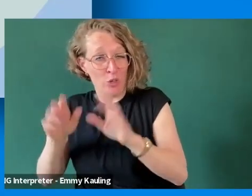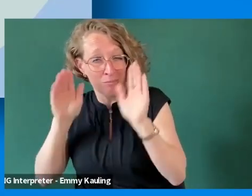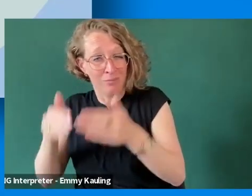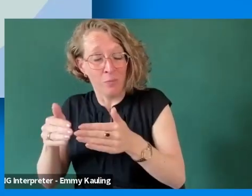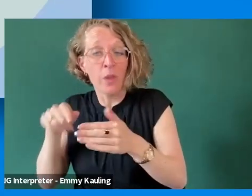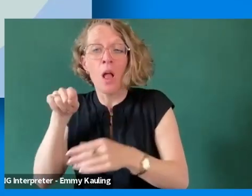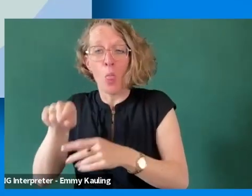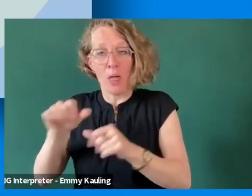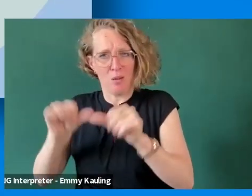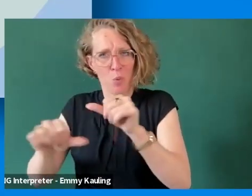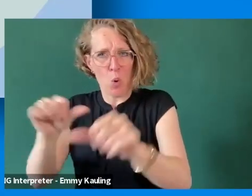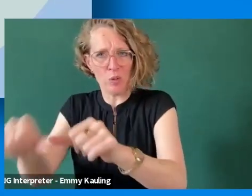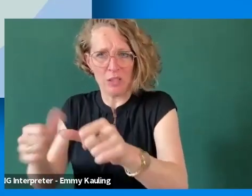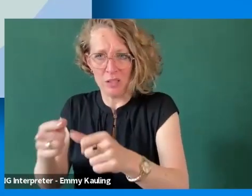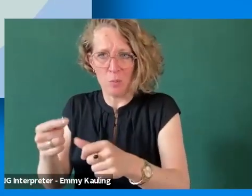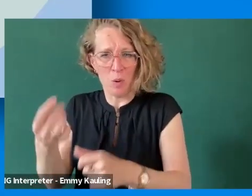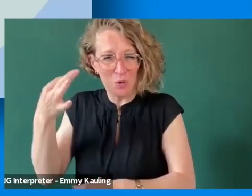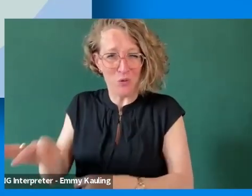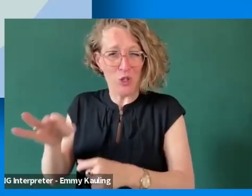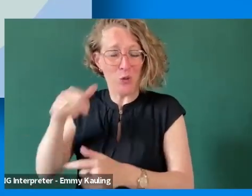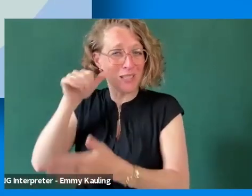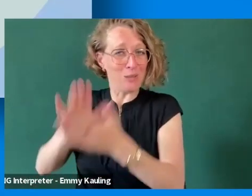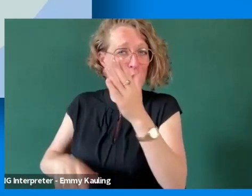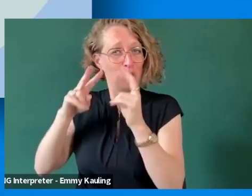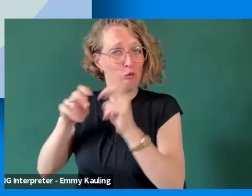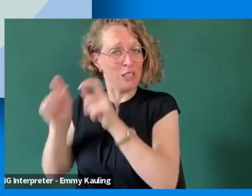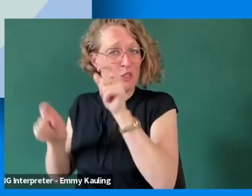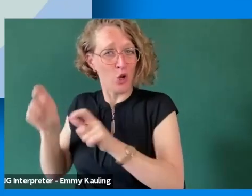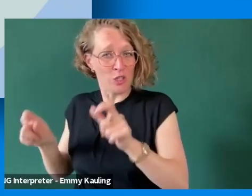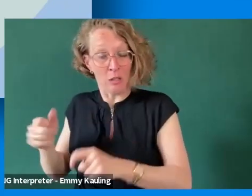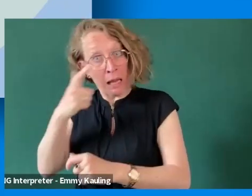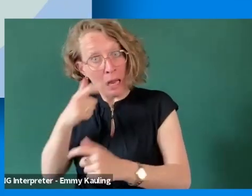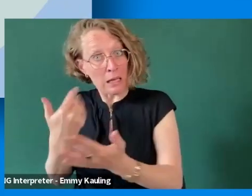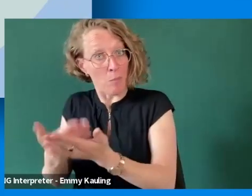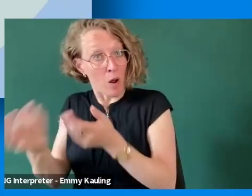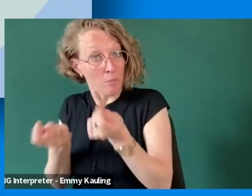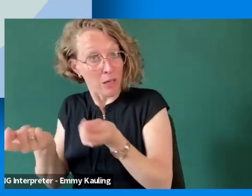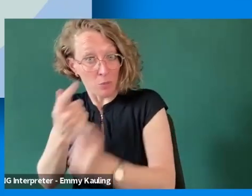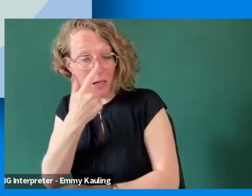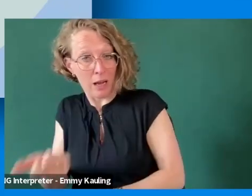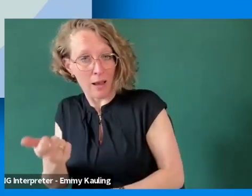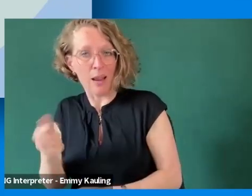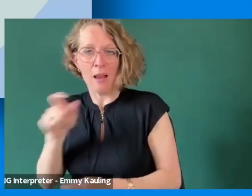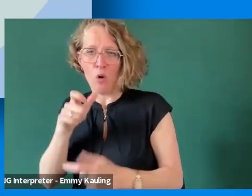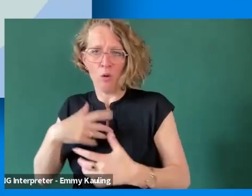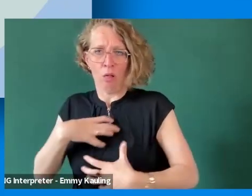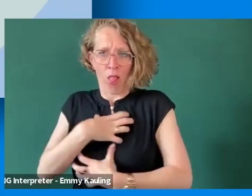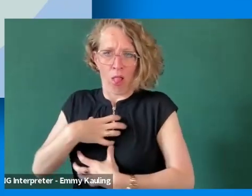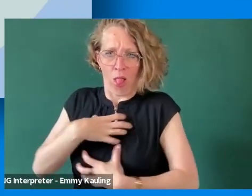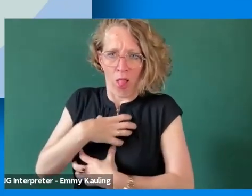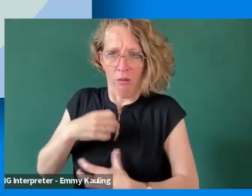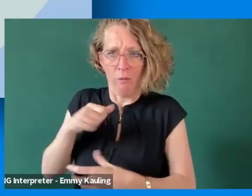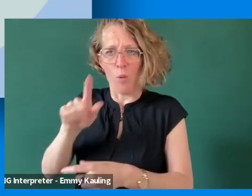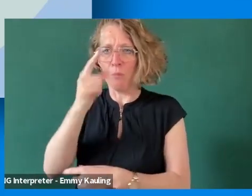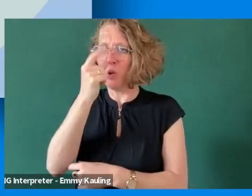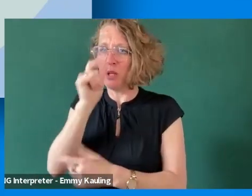those processes when you have relatively few experienced research leaders who are not conflicted by being involved in some of the